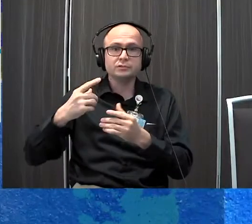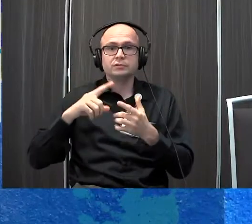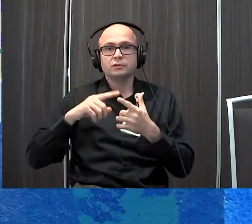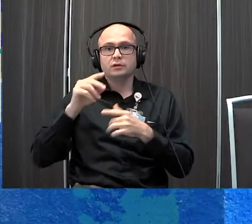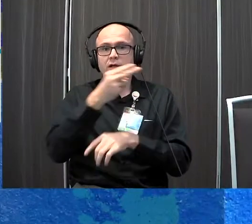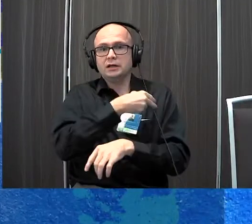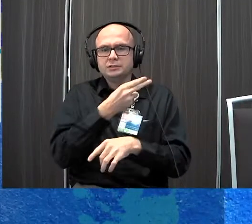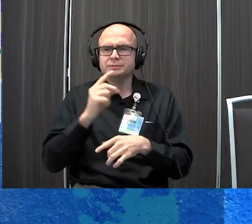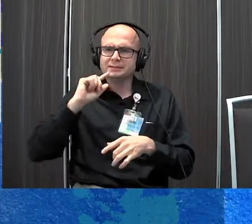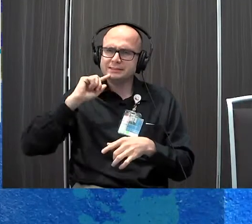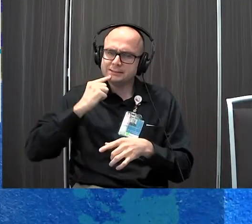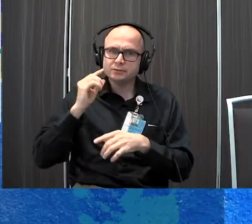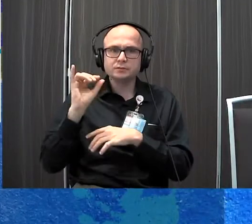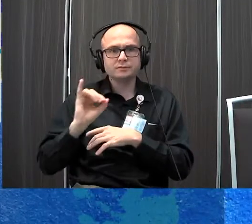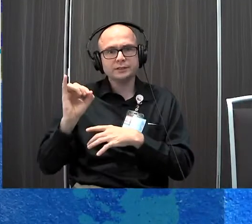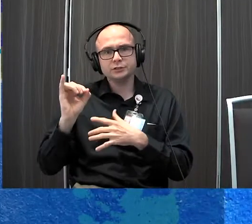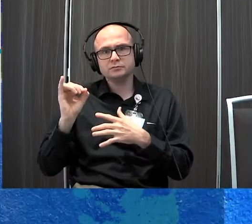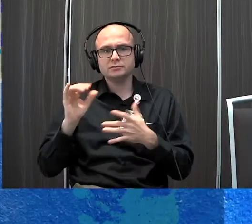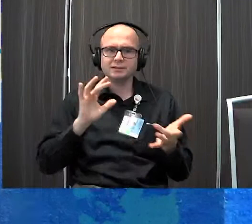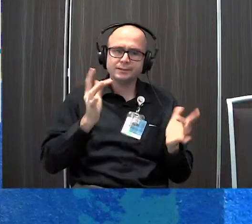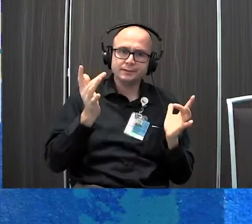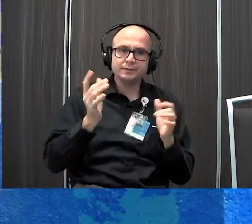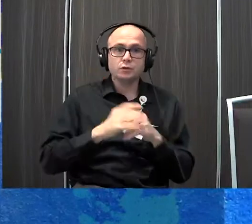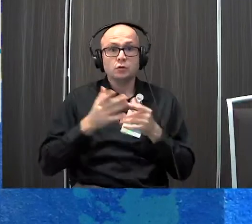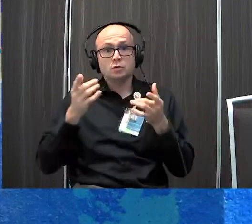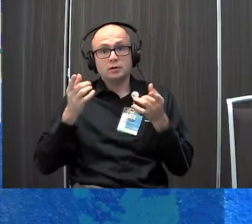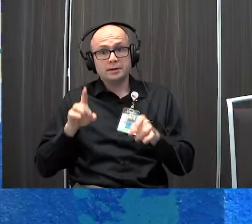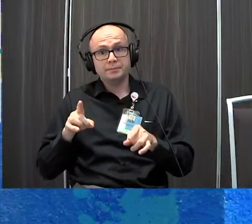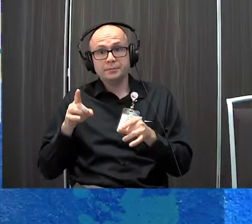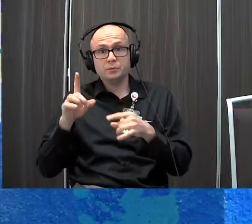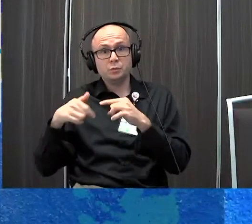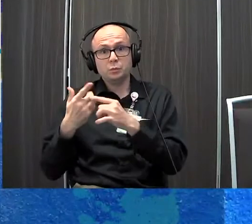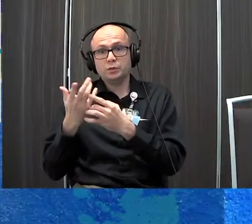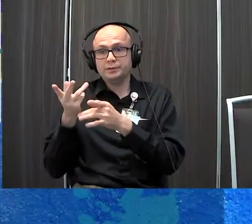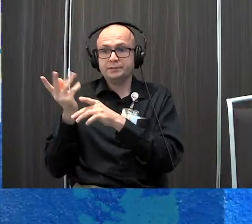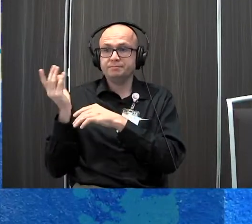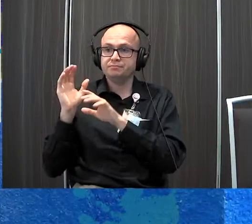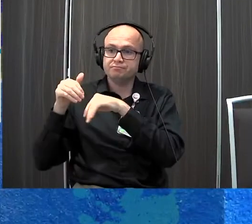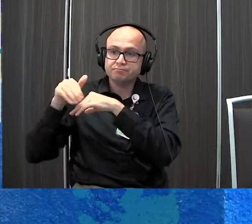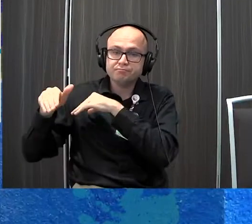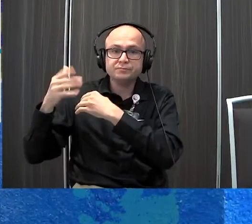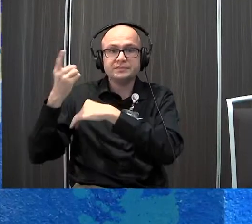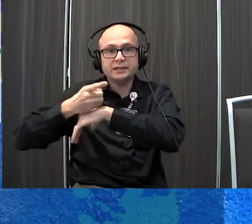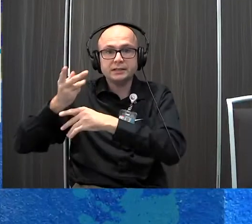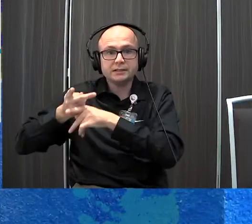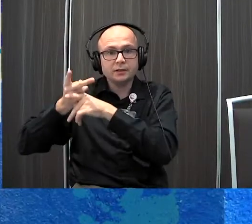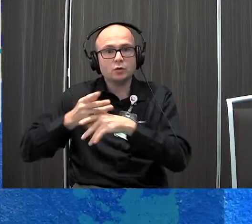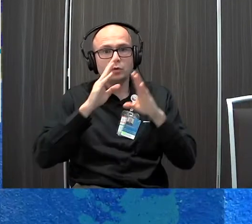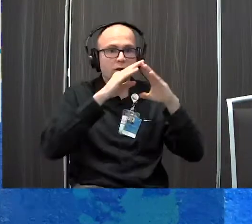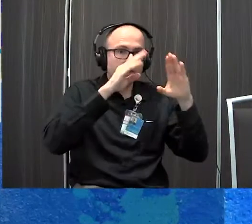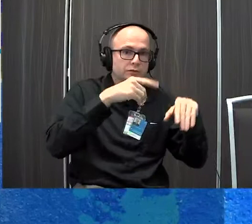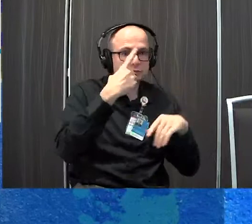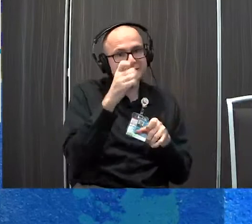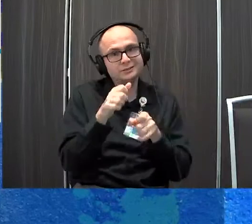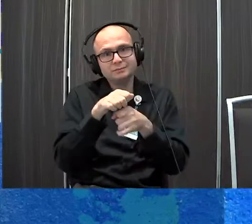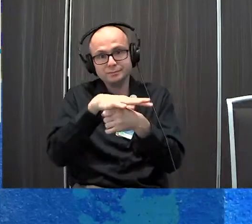other words, how serious are those infections? Were they happening in the currents of daycare, or was your child completely sequestered at home due to a pandemic,